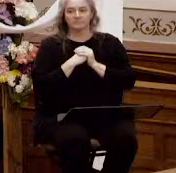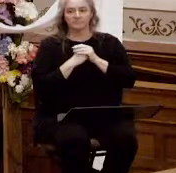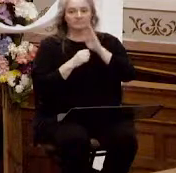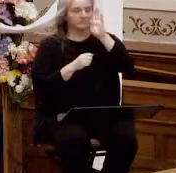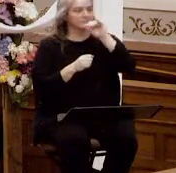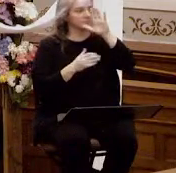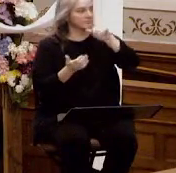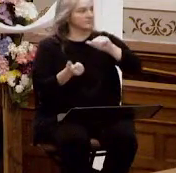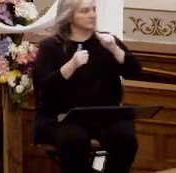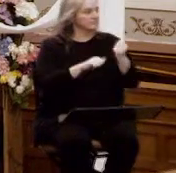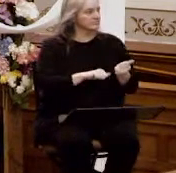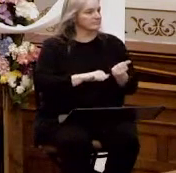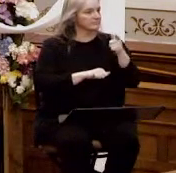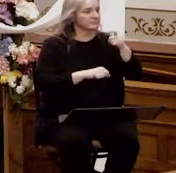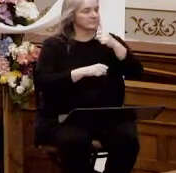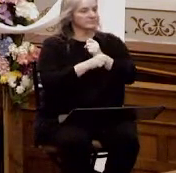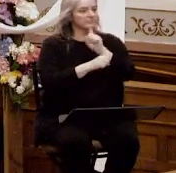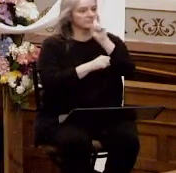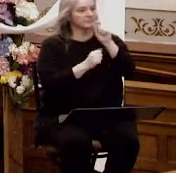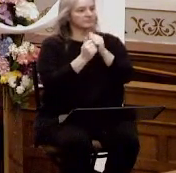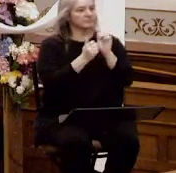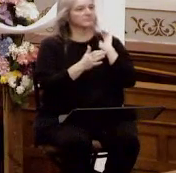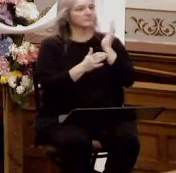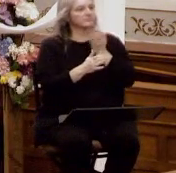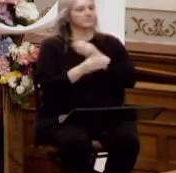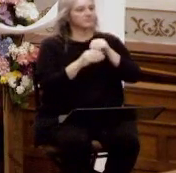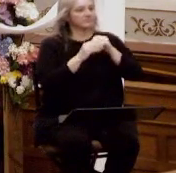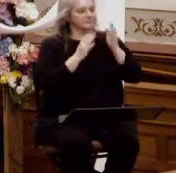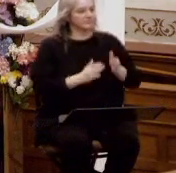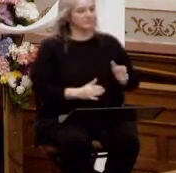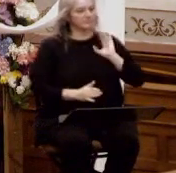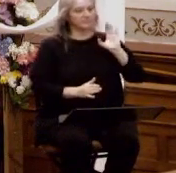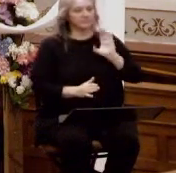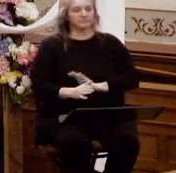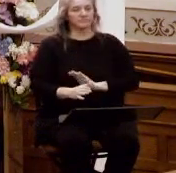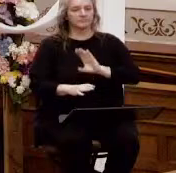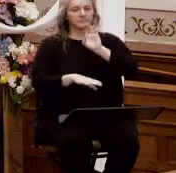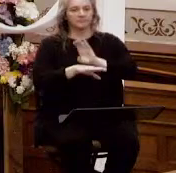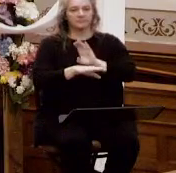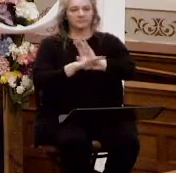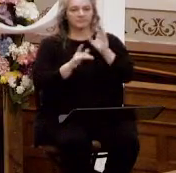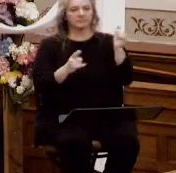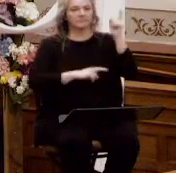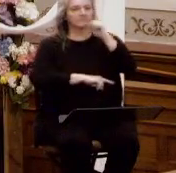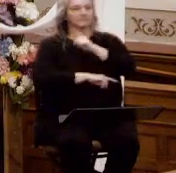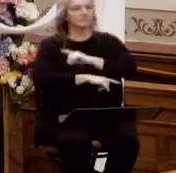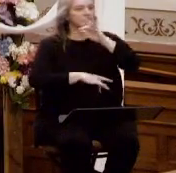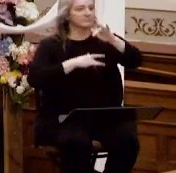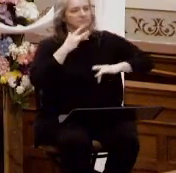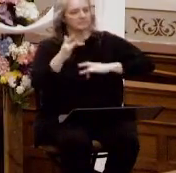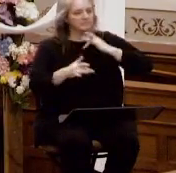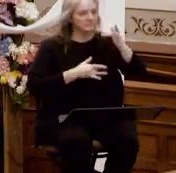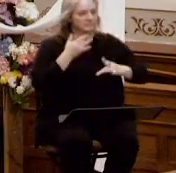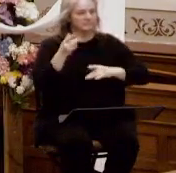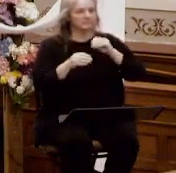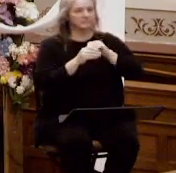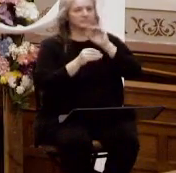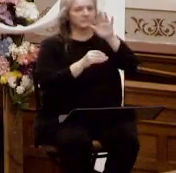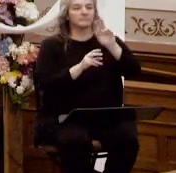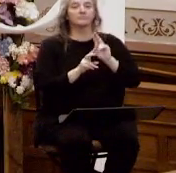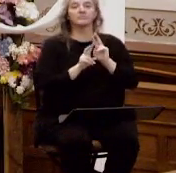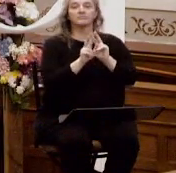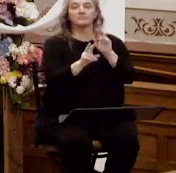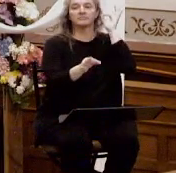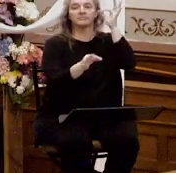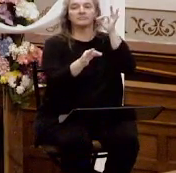your baptism, you were made one with us in the body of Christ, the Church. Today, we rejoice in your pilgrimage of faith,